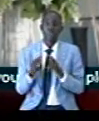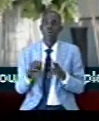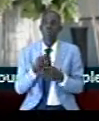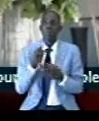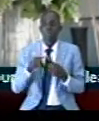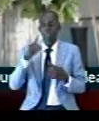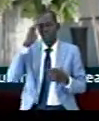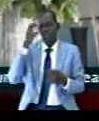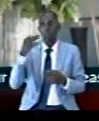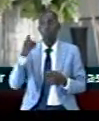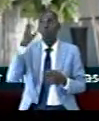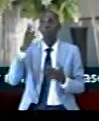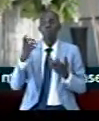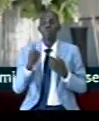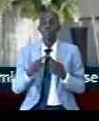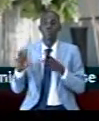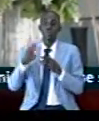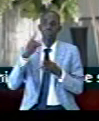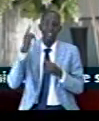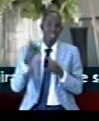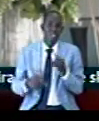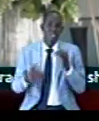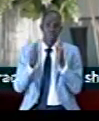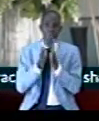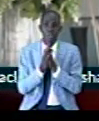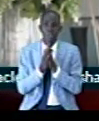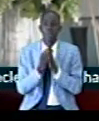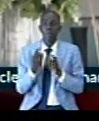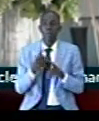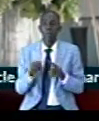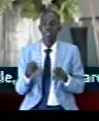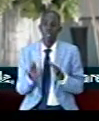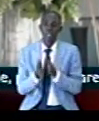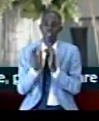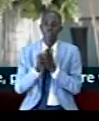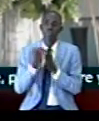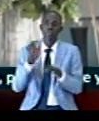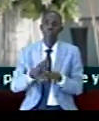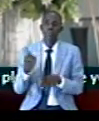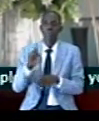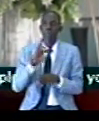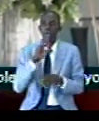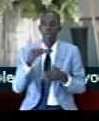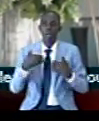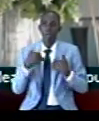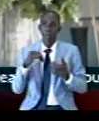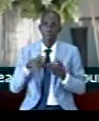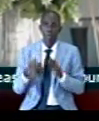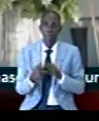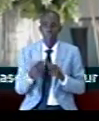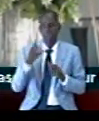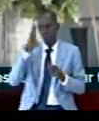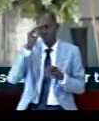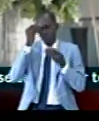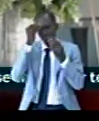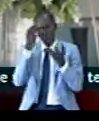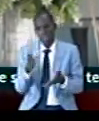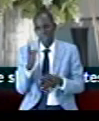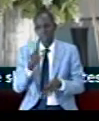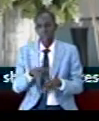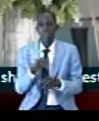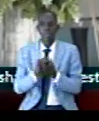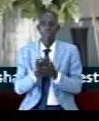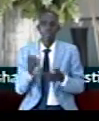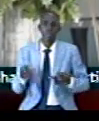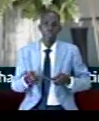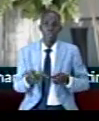prayer, he asks that we should lay our hand where the problem is. And I did. After the prayer,